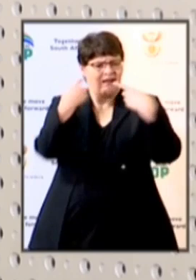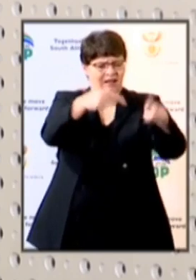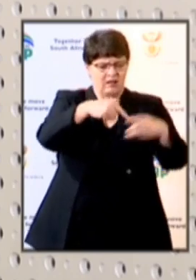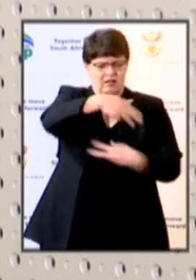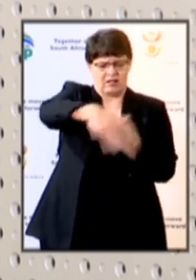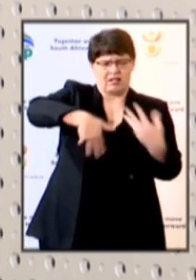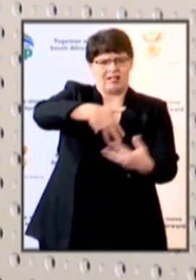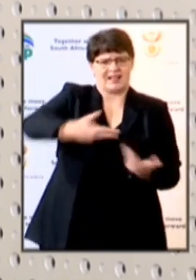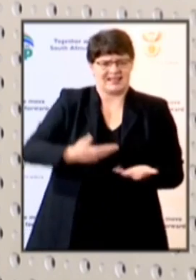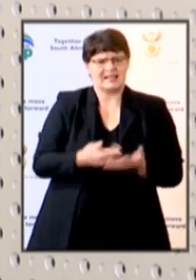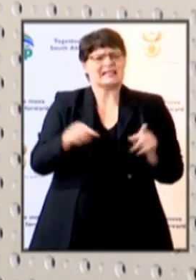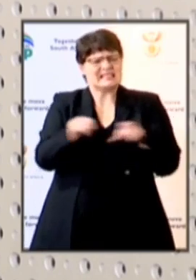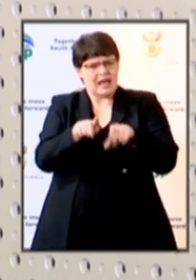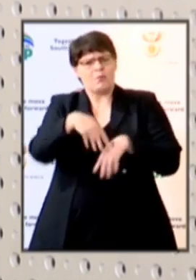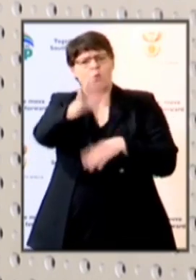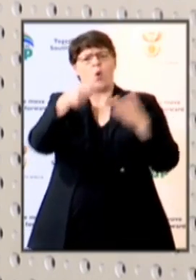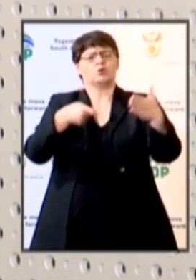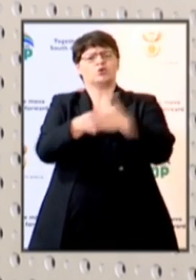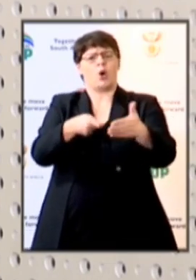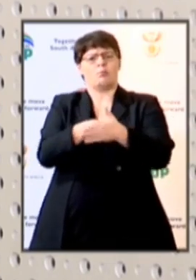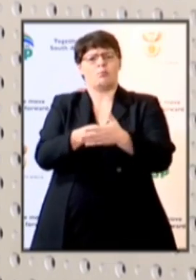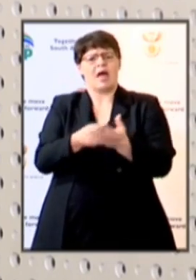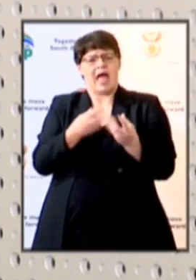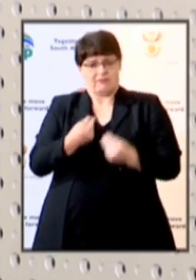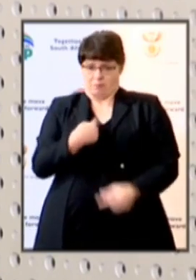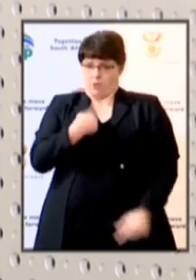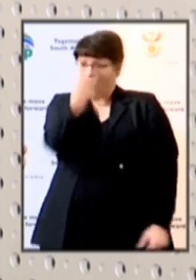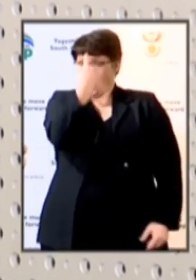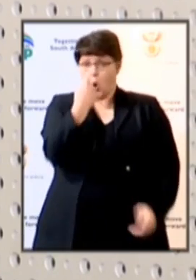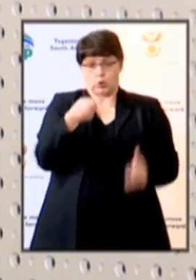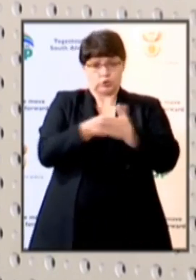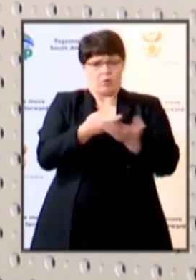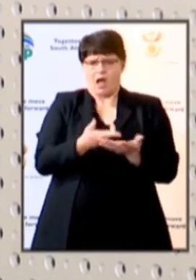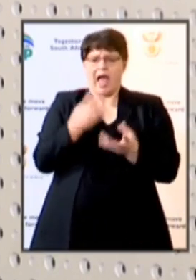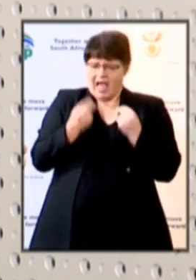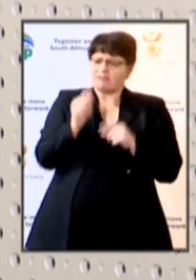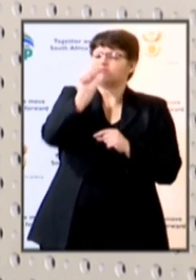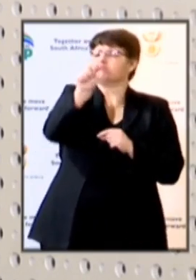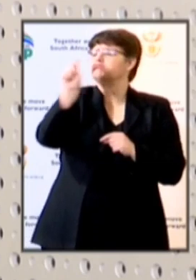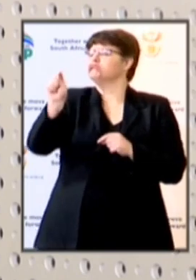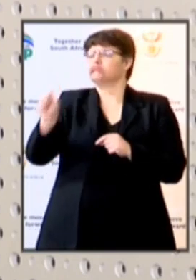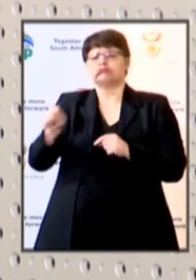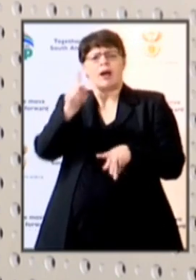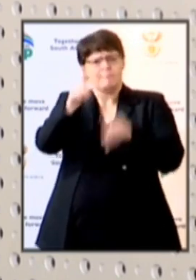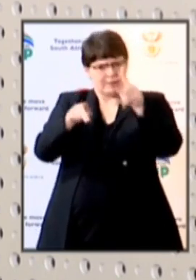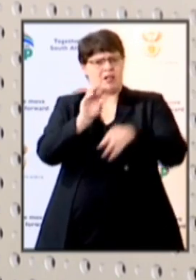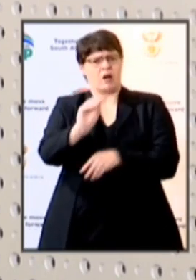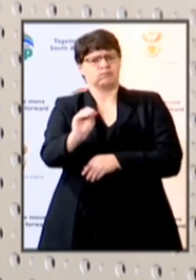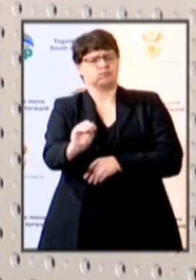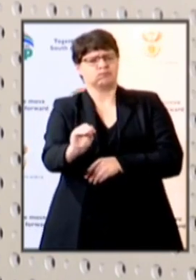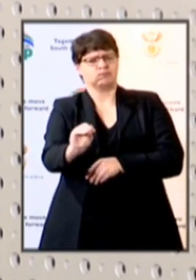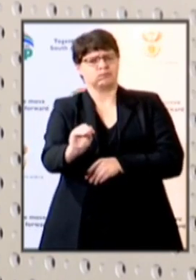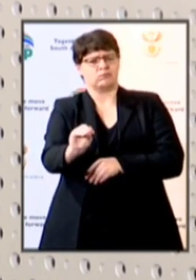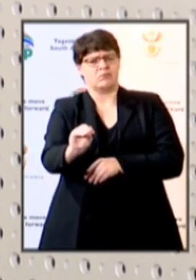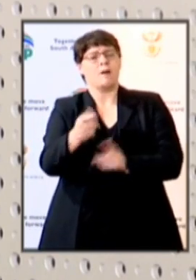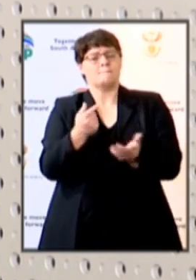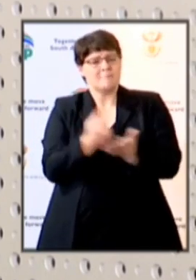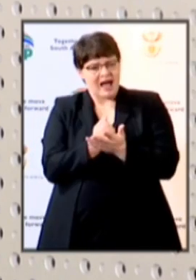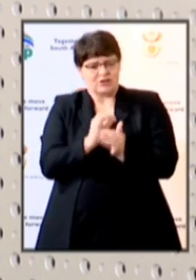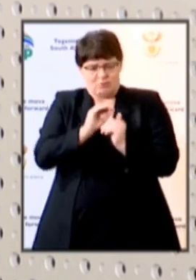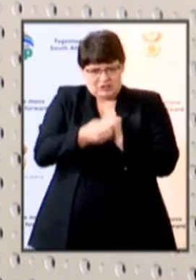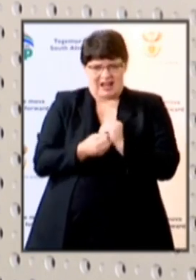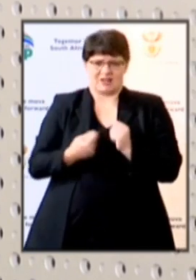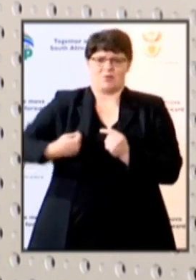to a supermarket, you interact with people there. So it's for all, everybody's protection.